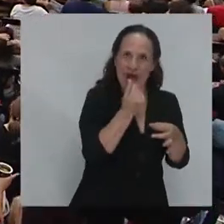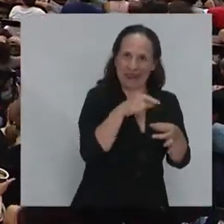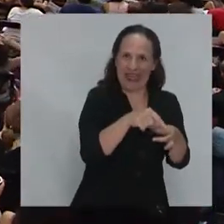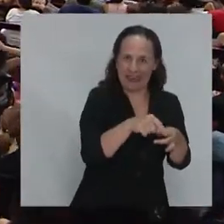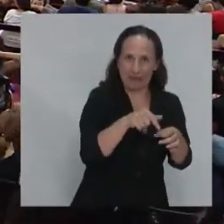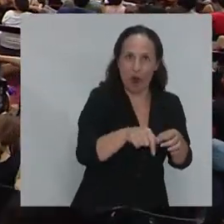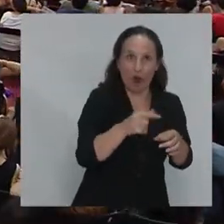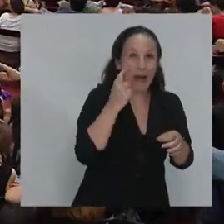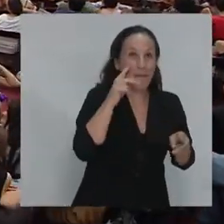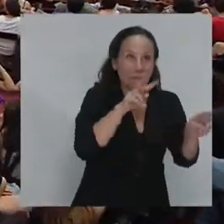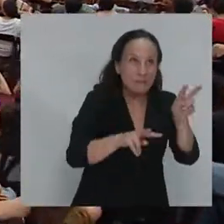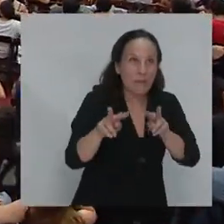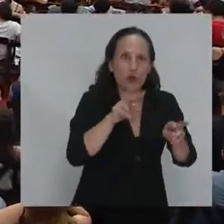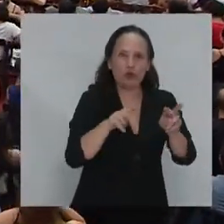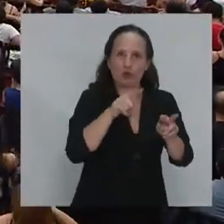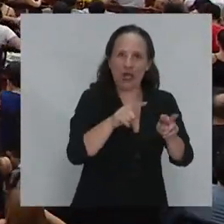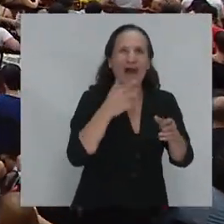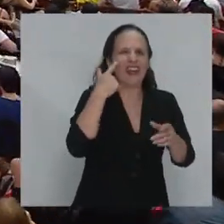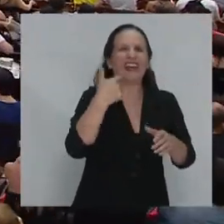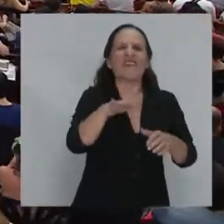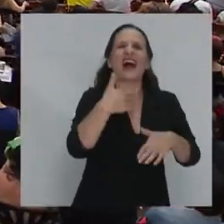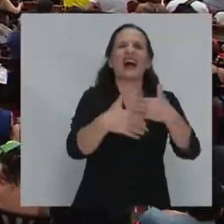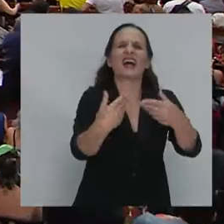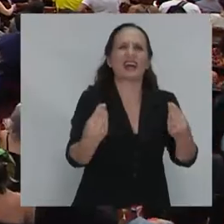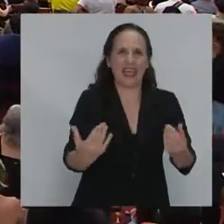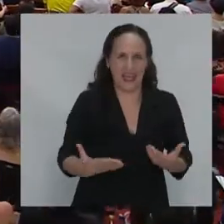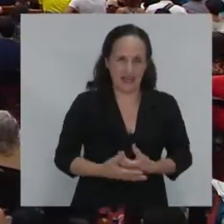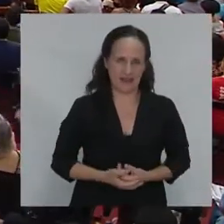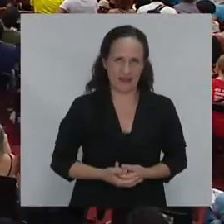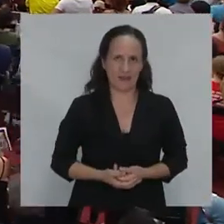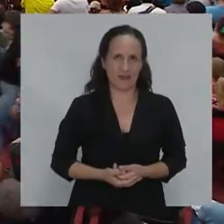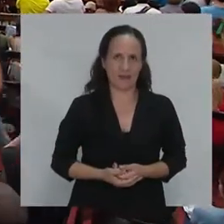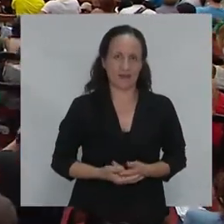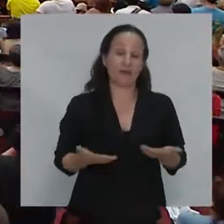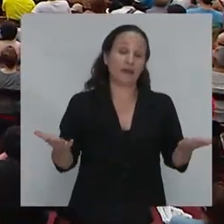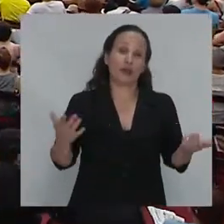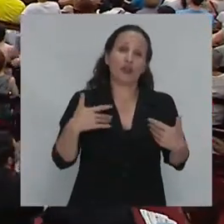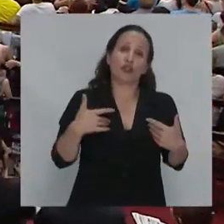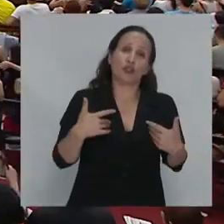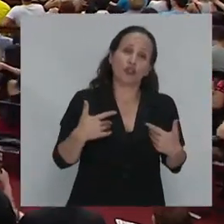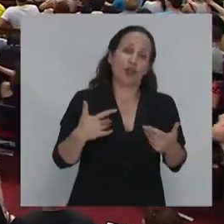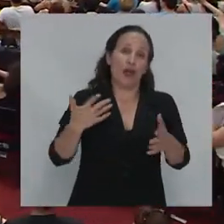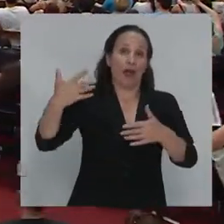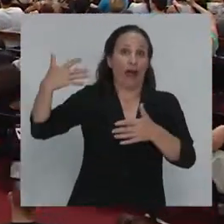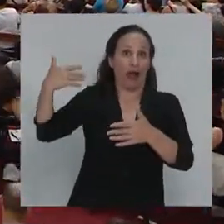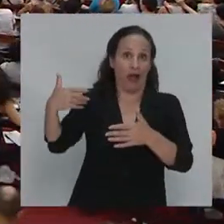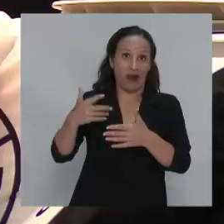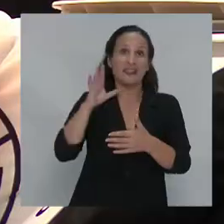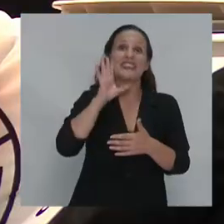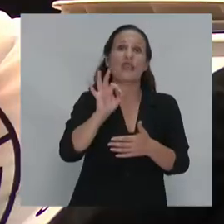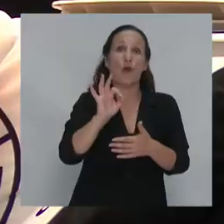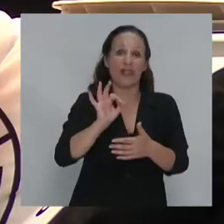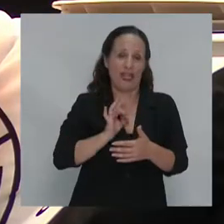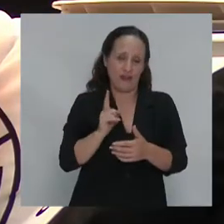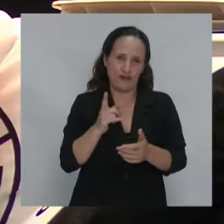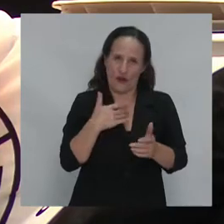nature of my work for the last 50 years I have a book which you probably won't be able to read because nobody can read it is very